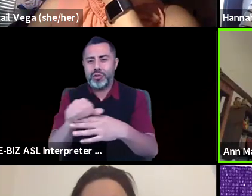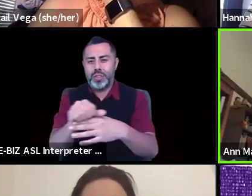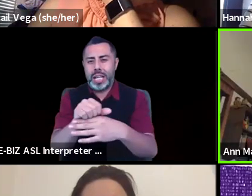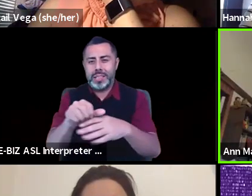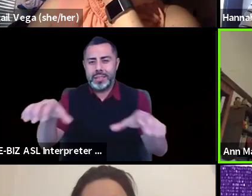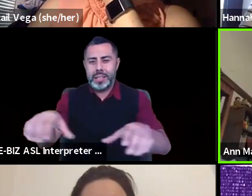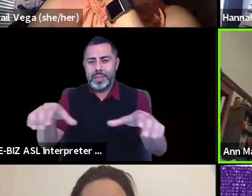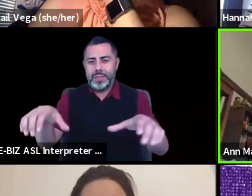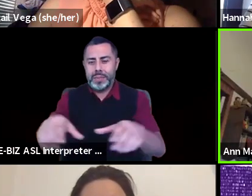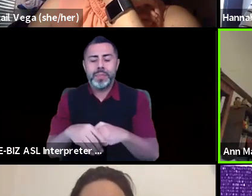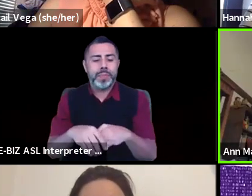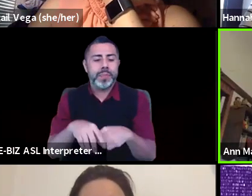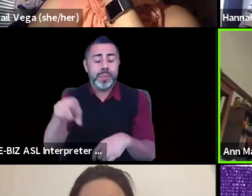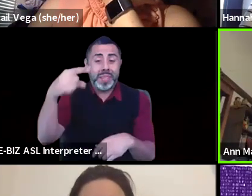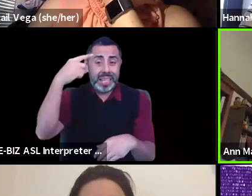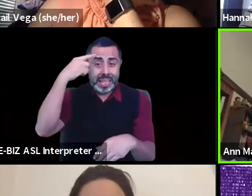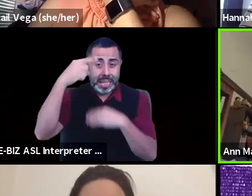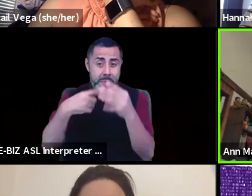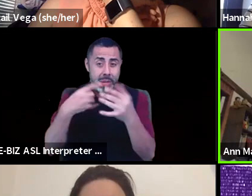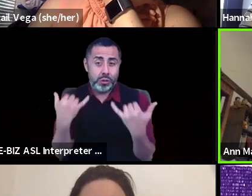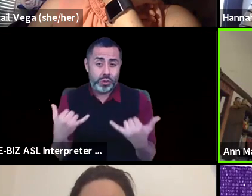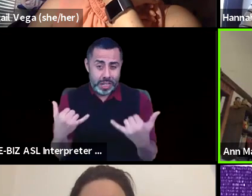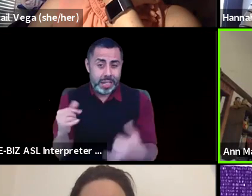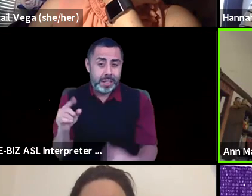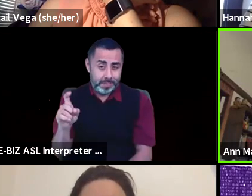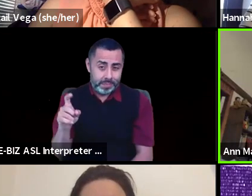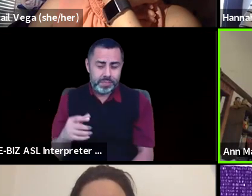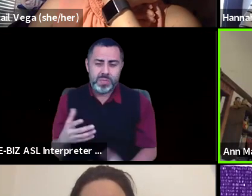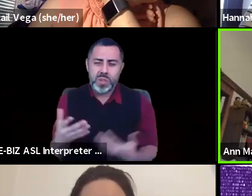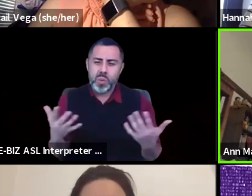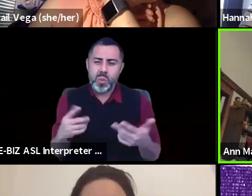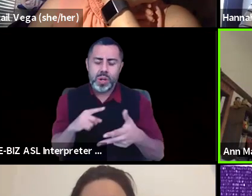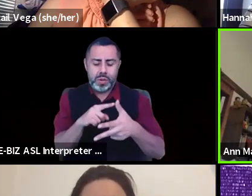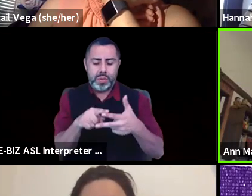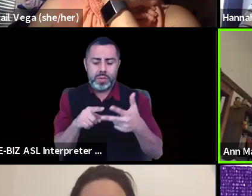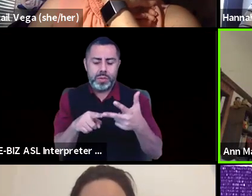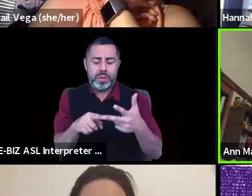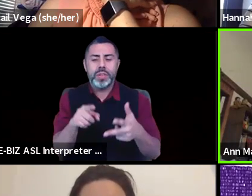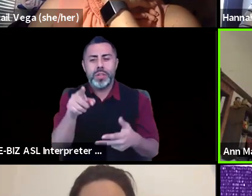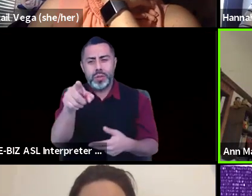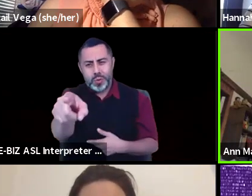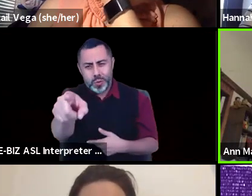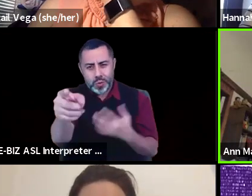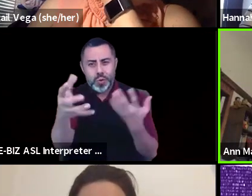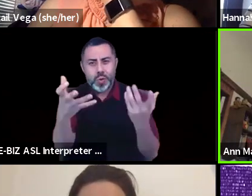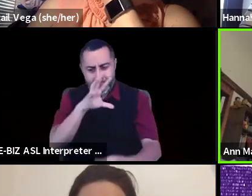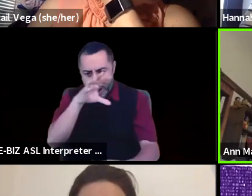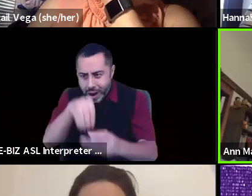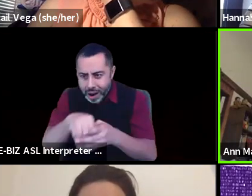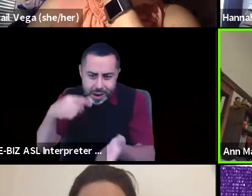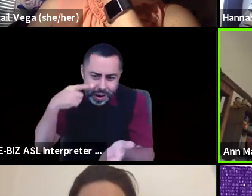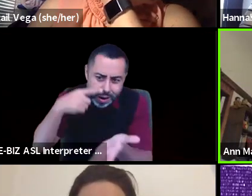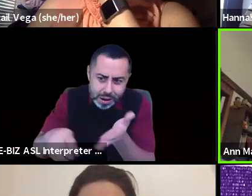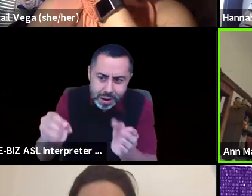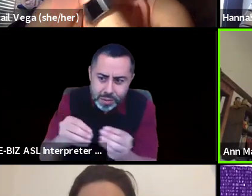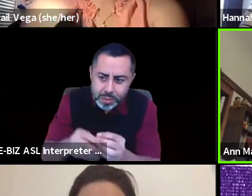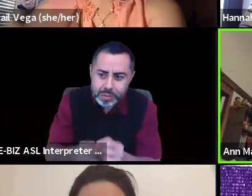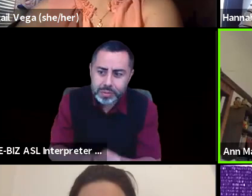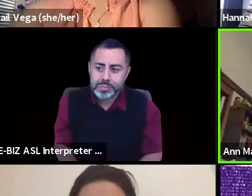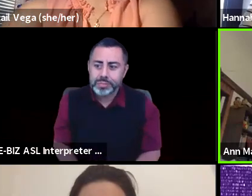Thinking about today, what are three things that you want to explore more? Artists you learned